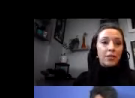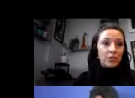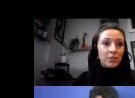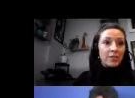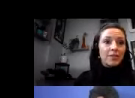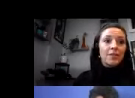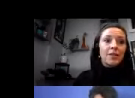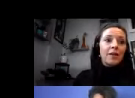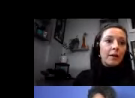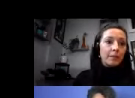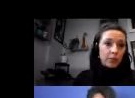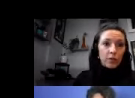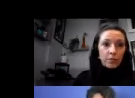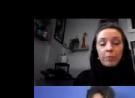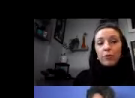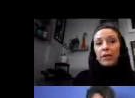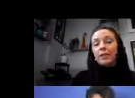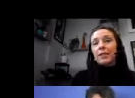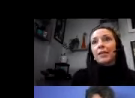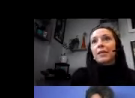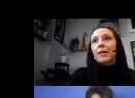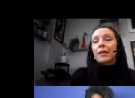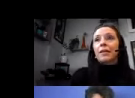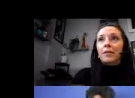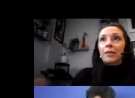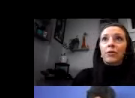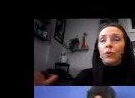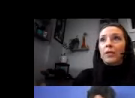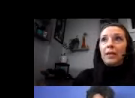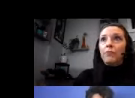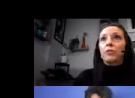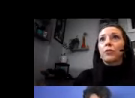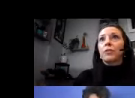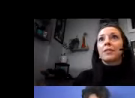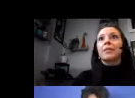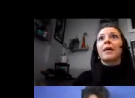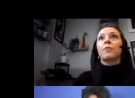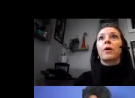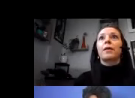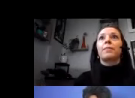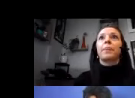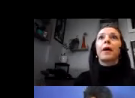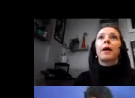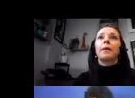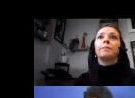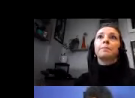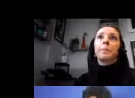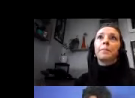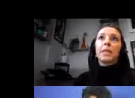municipal agencies so that people can coordinate resources in that way.